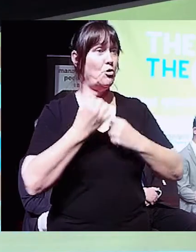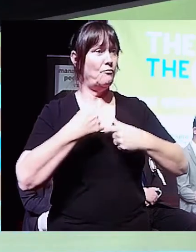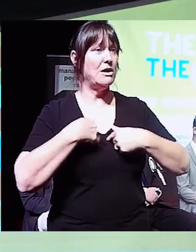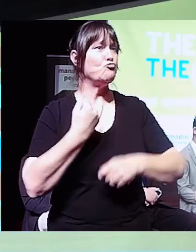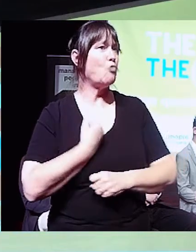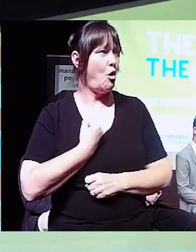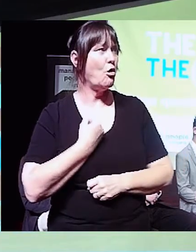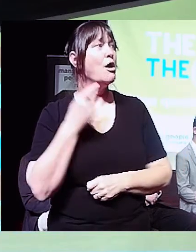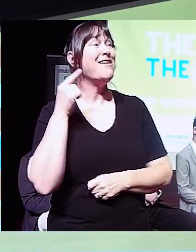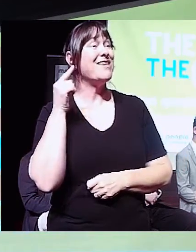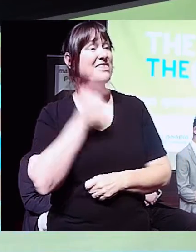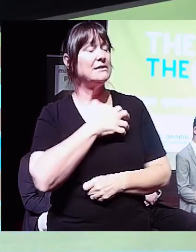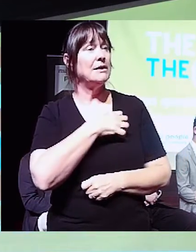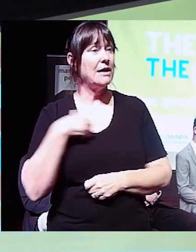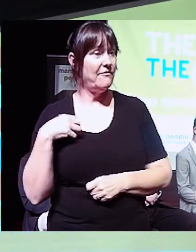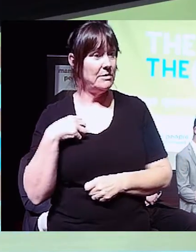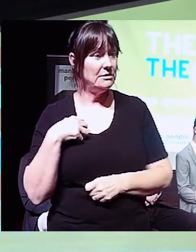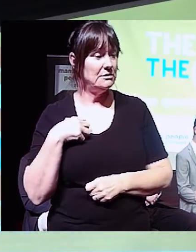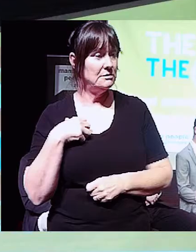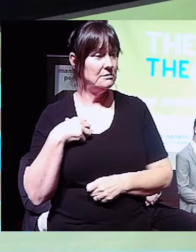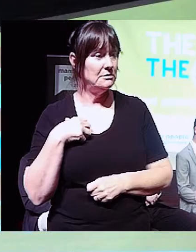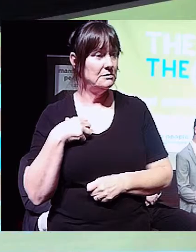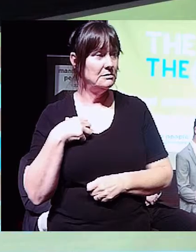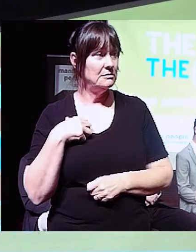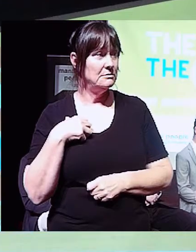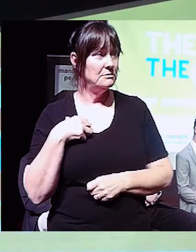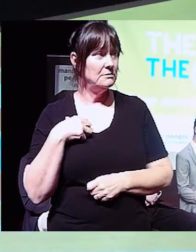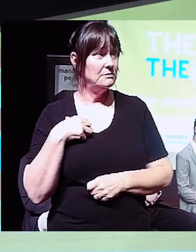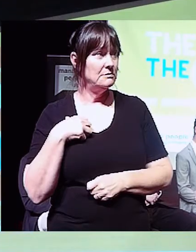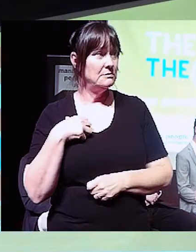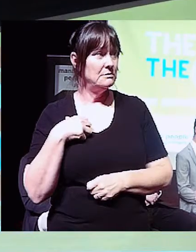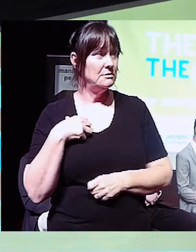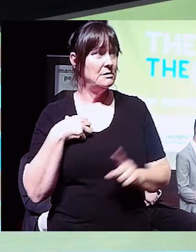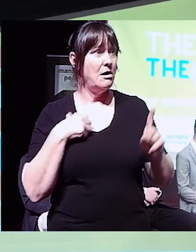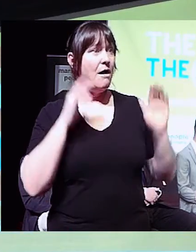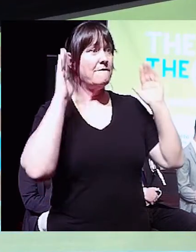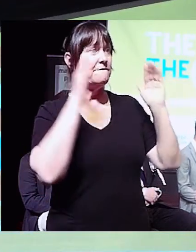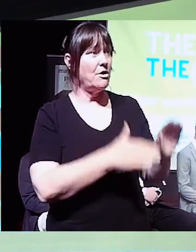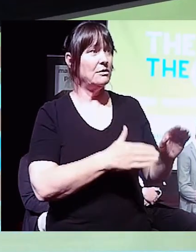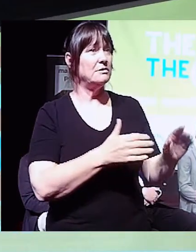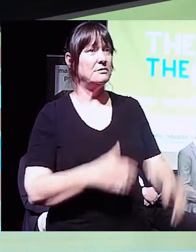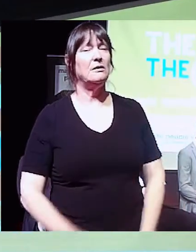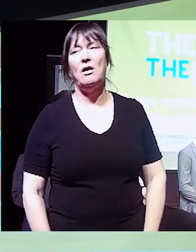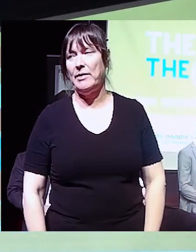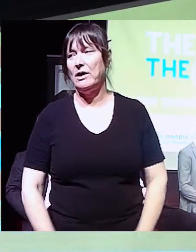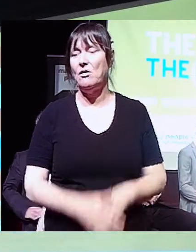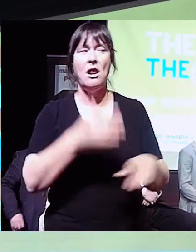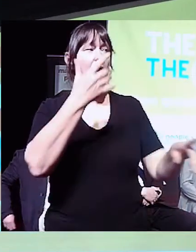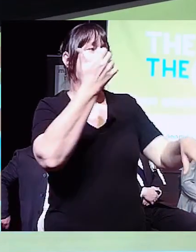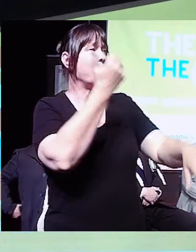this government doesn't have a corralling towards vaccinations for the